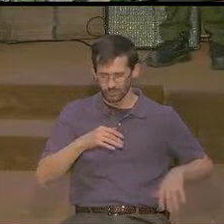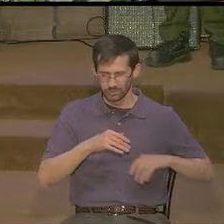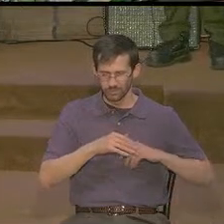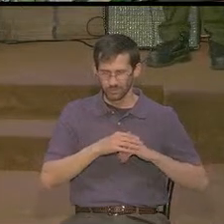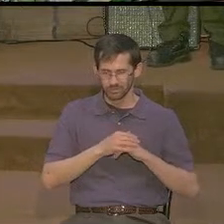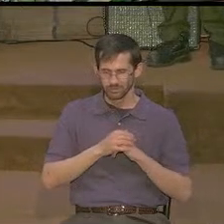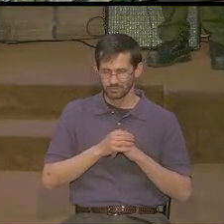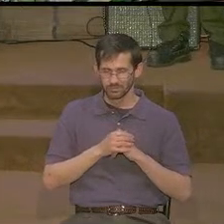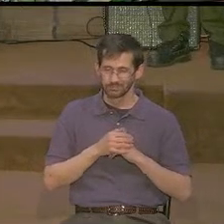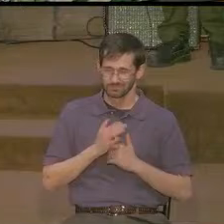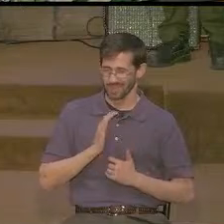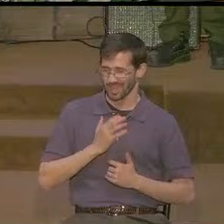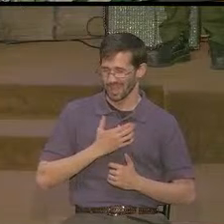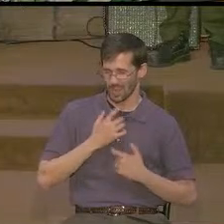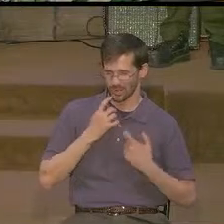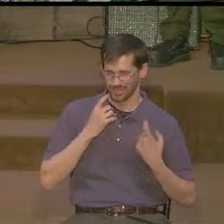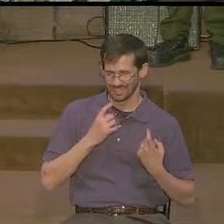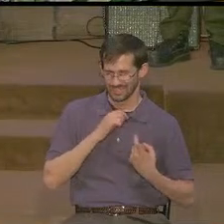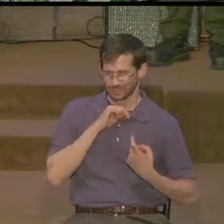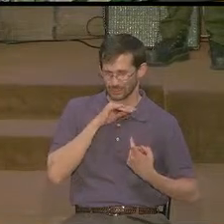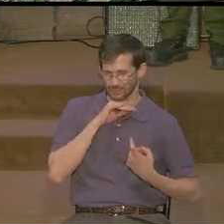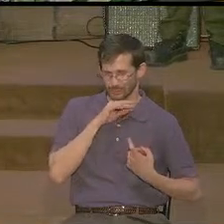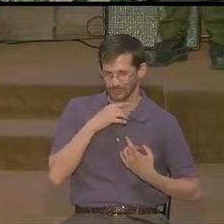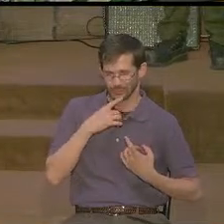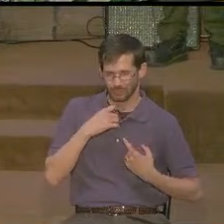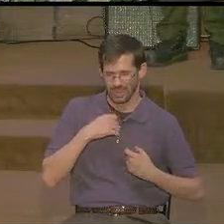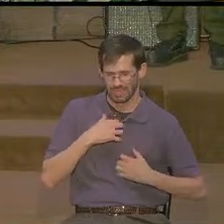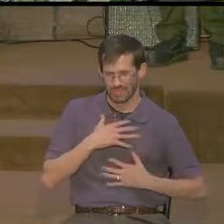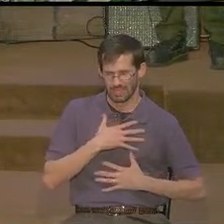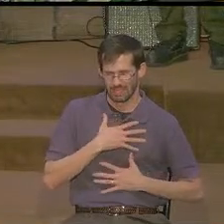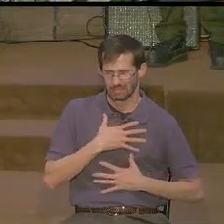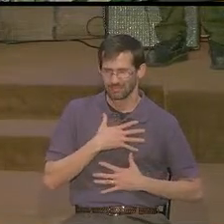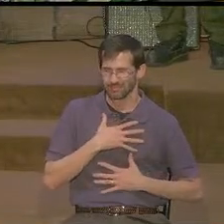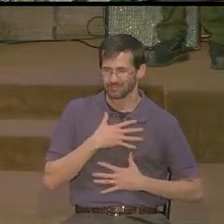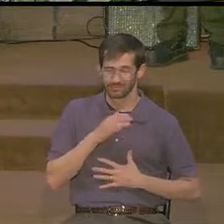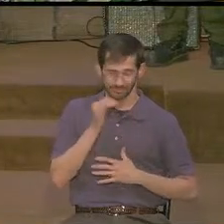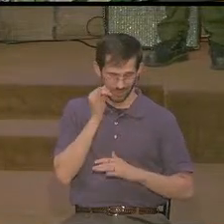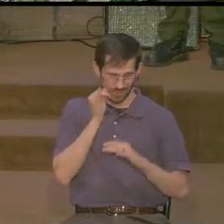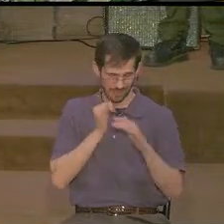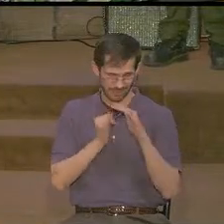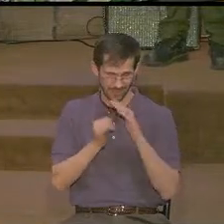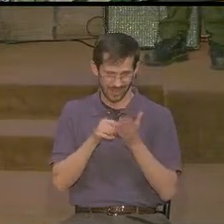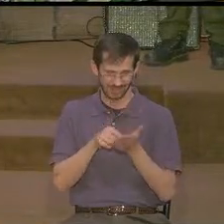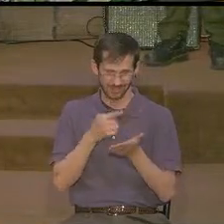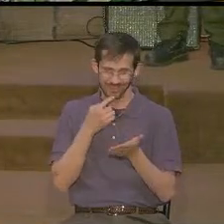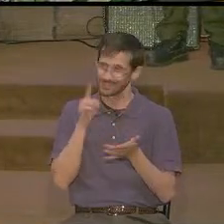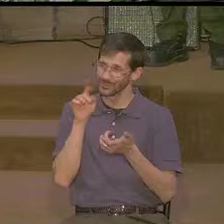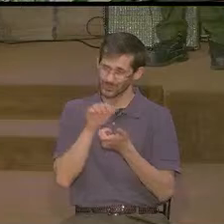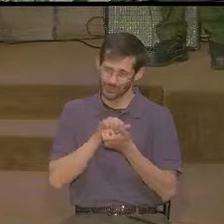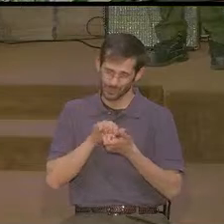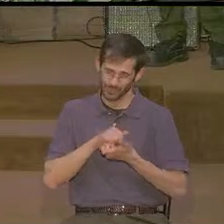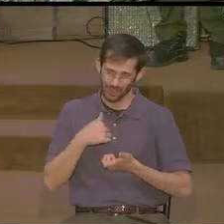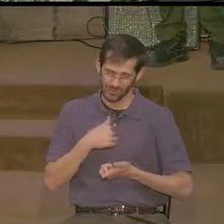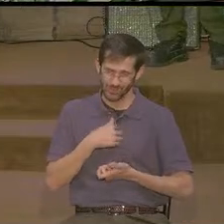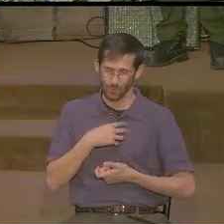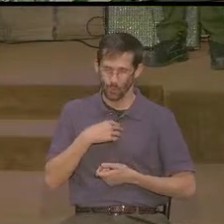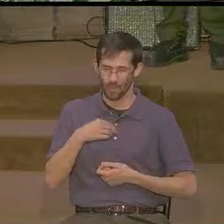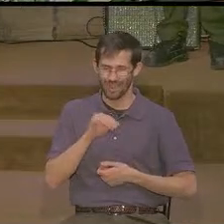Though our sin be red as crimson, Isaiah tells us you wash us whiter than snow. So we thank you for the blood that was shed for